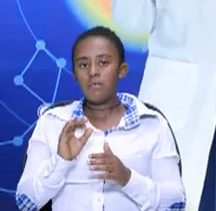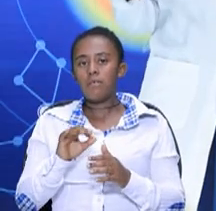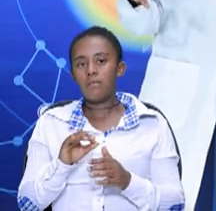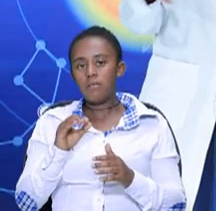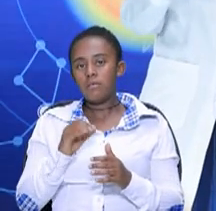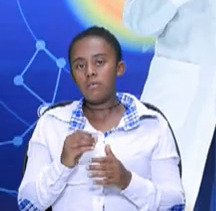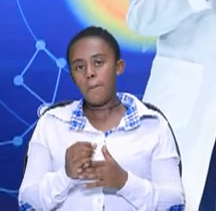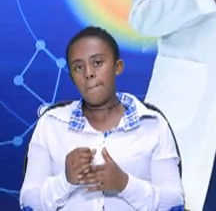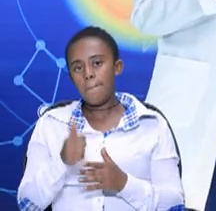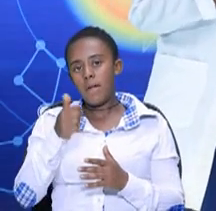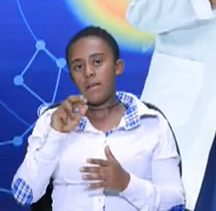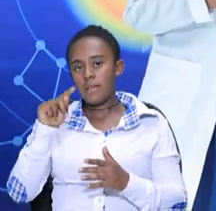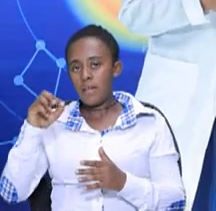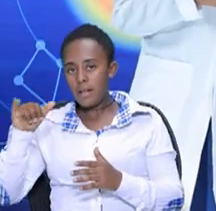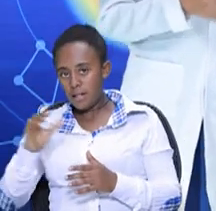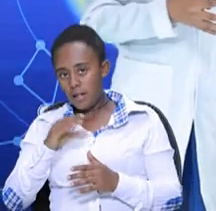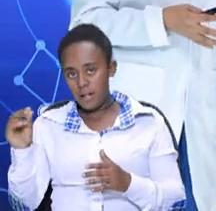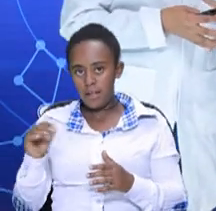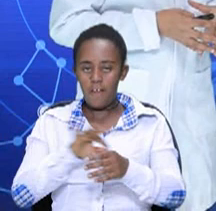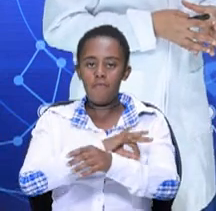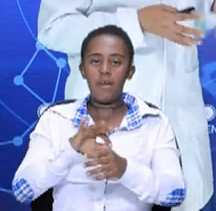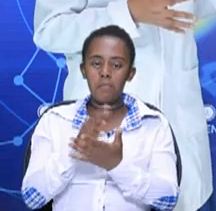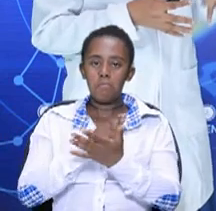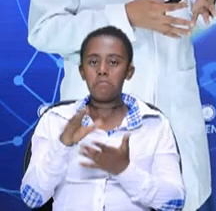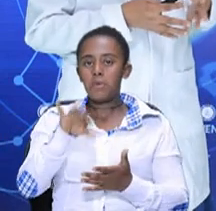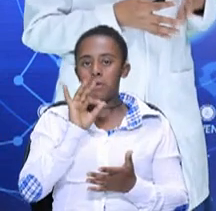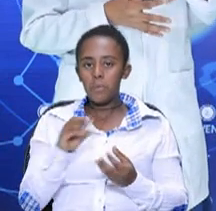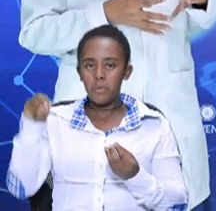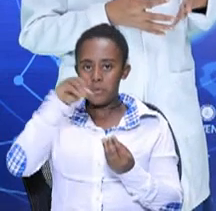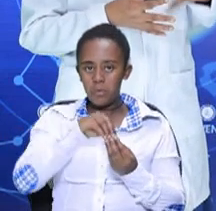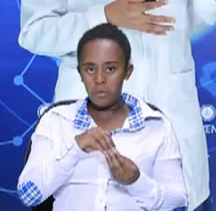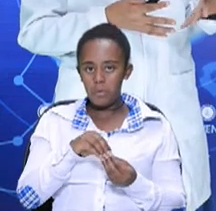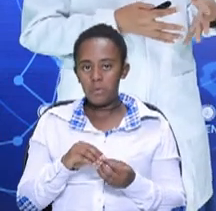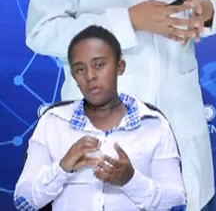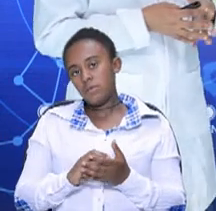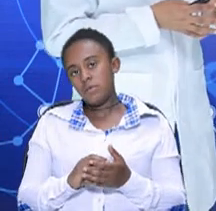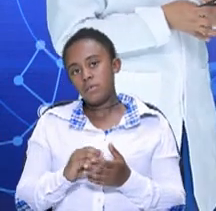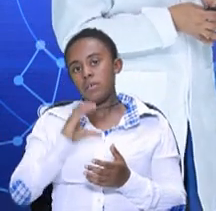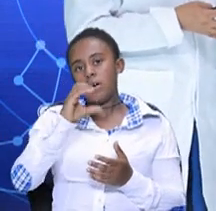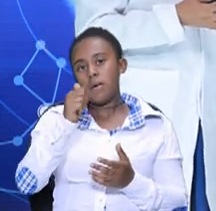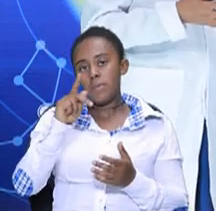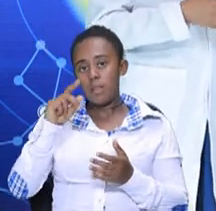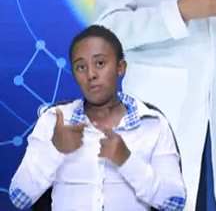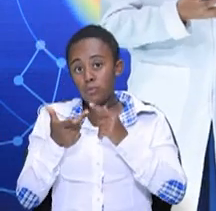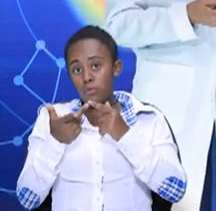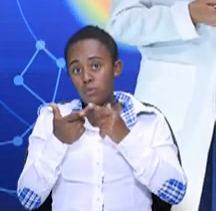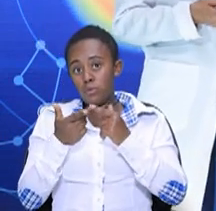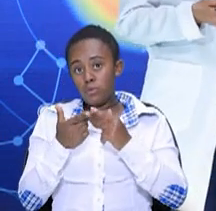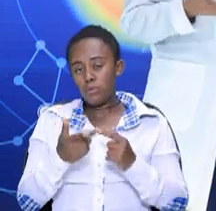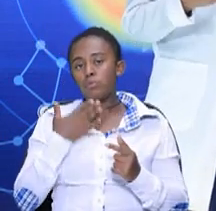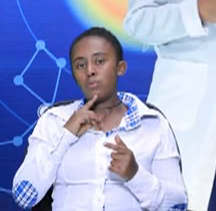between arteries and vein. In addition to this, capillaries play important role in exchange